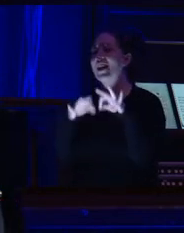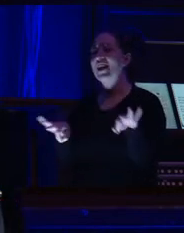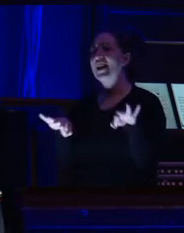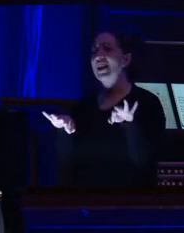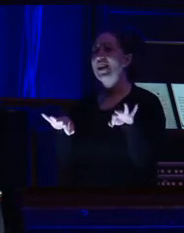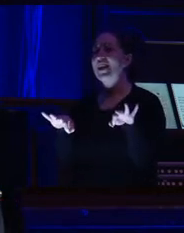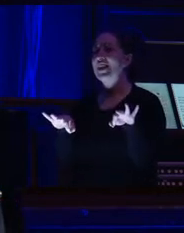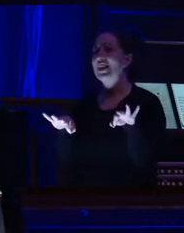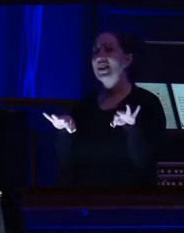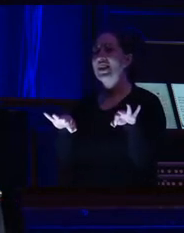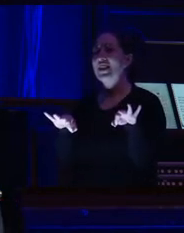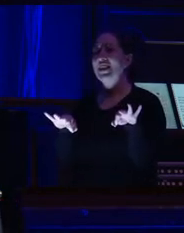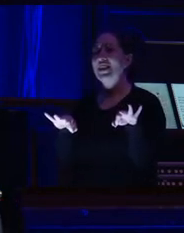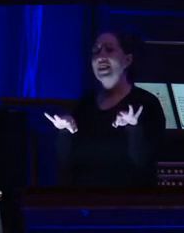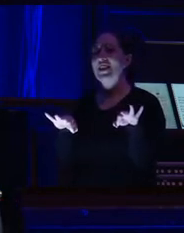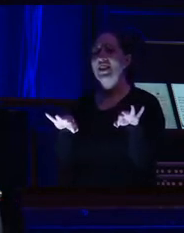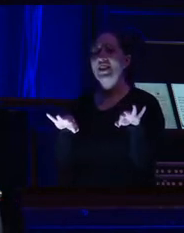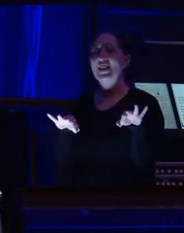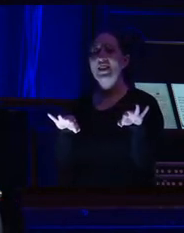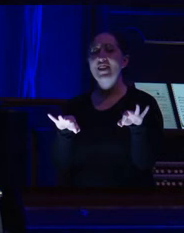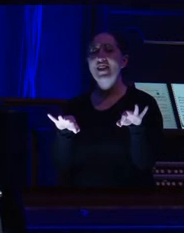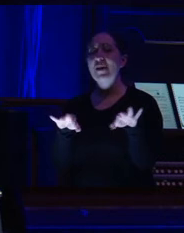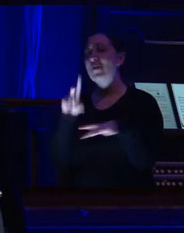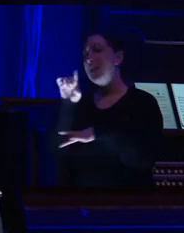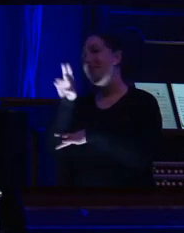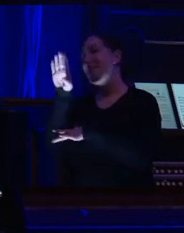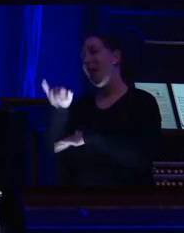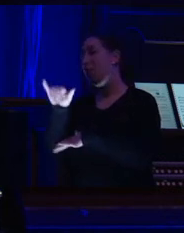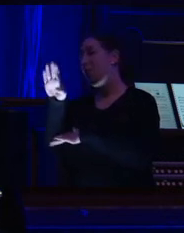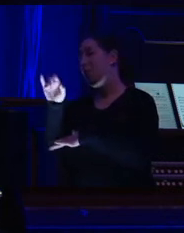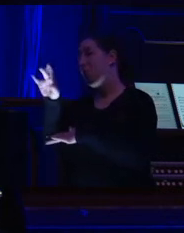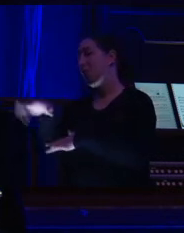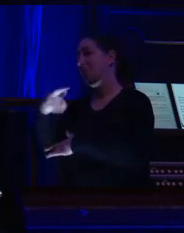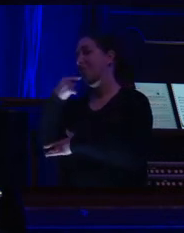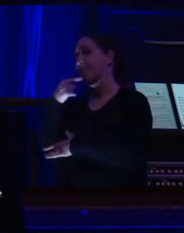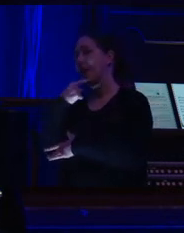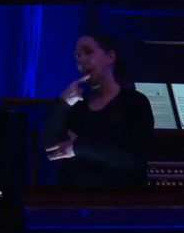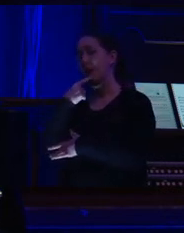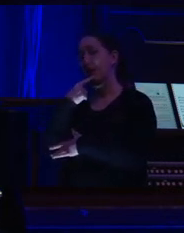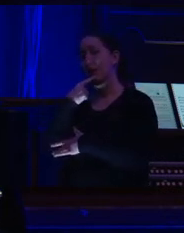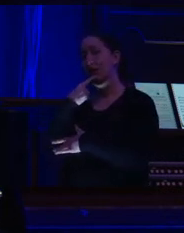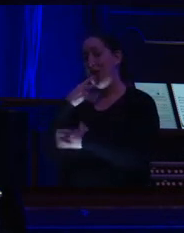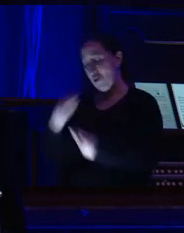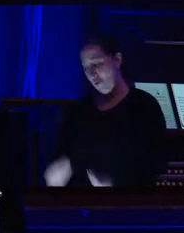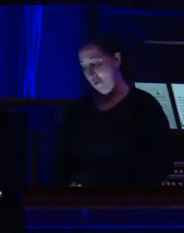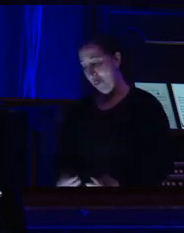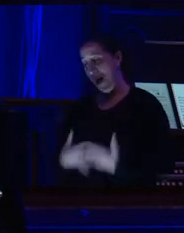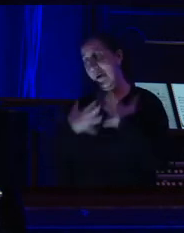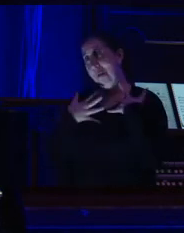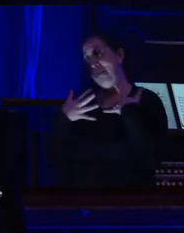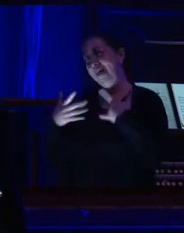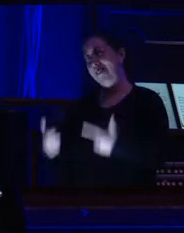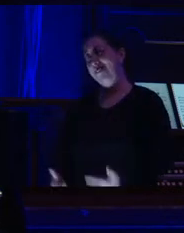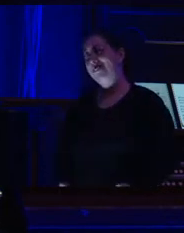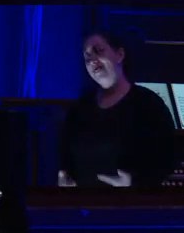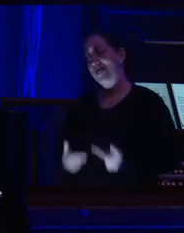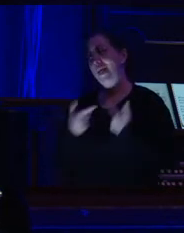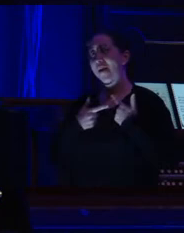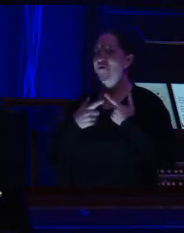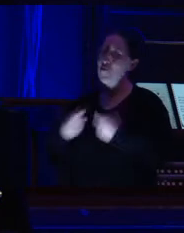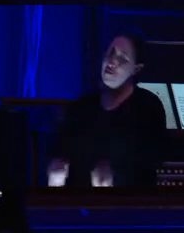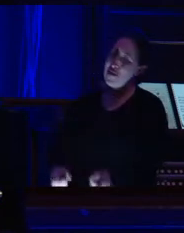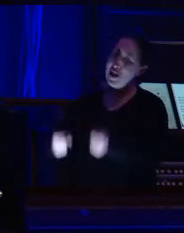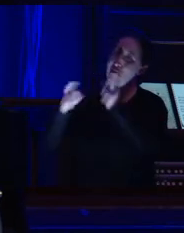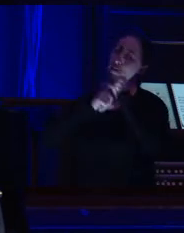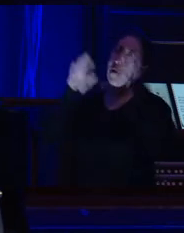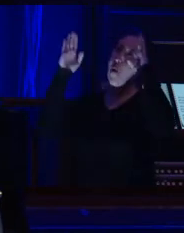gonna date me, but as Debbie Boone said, you light up my life. You give me hope to